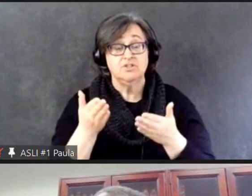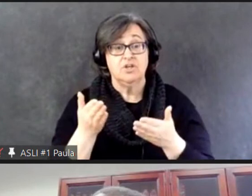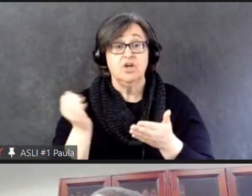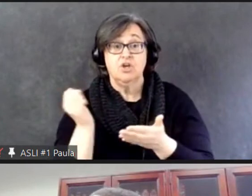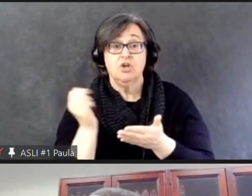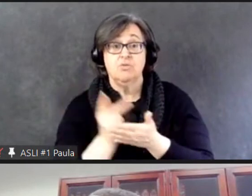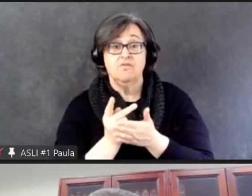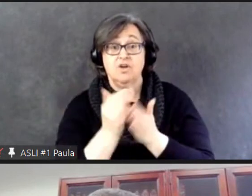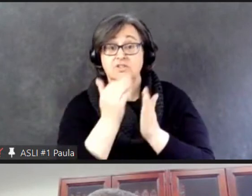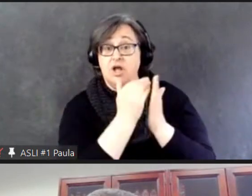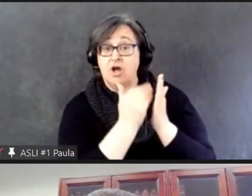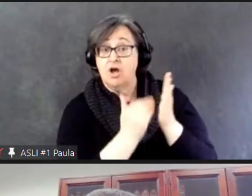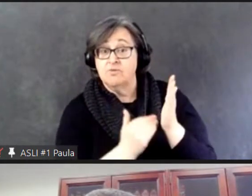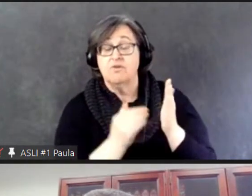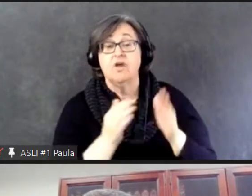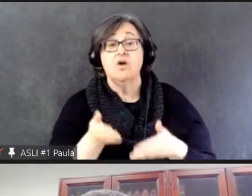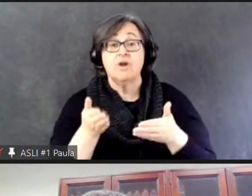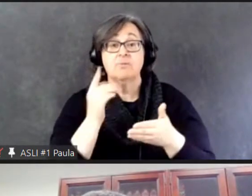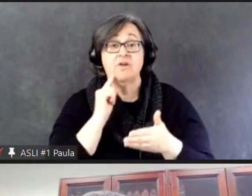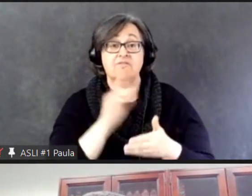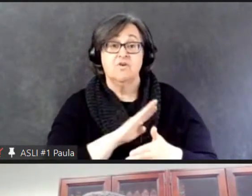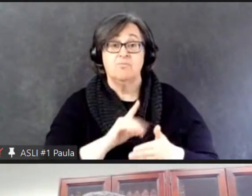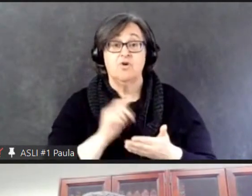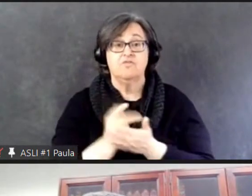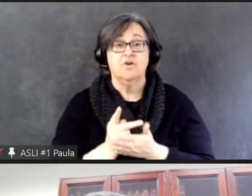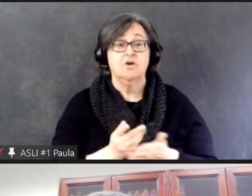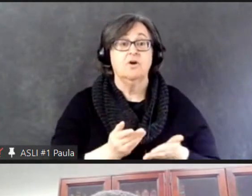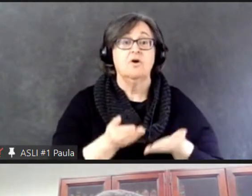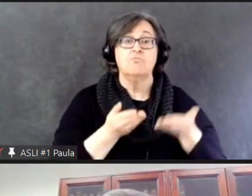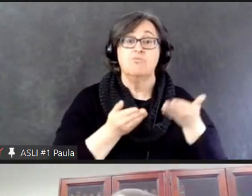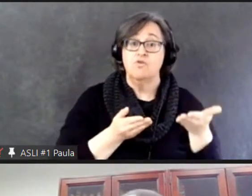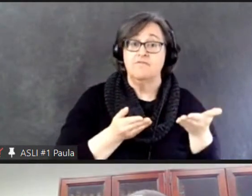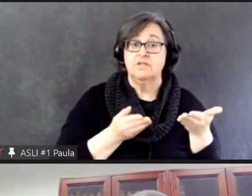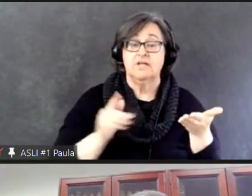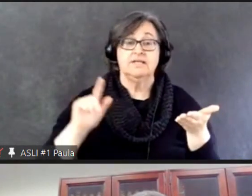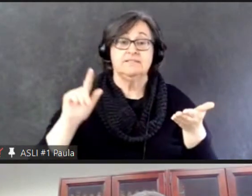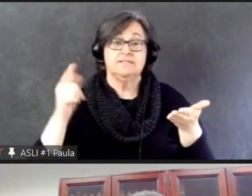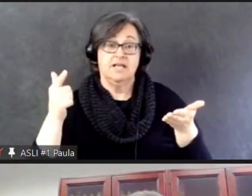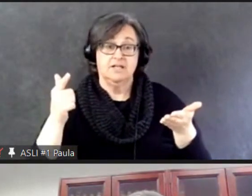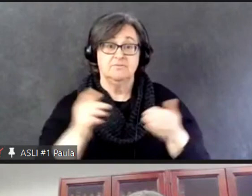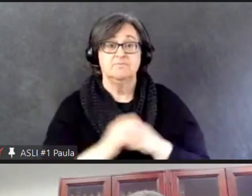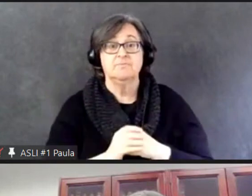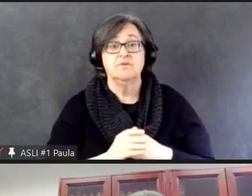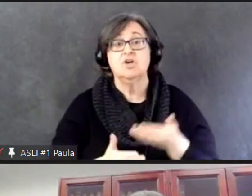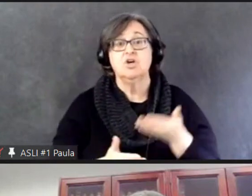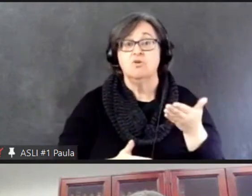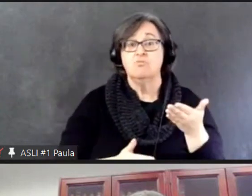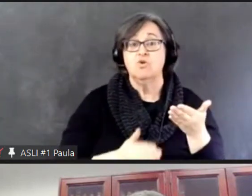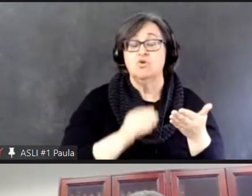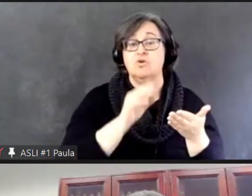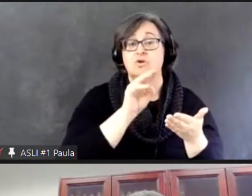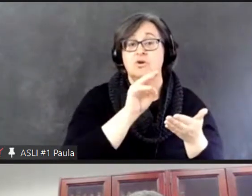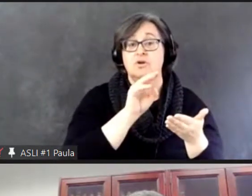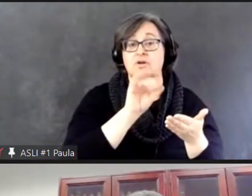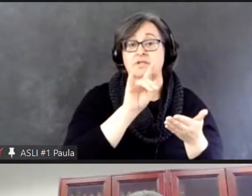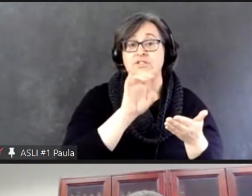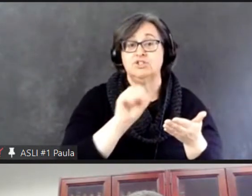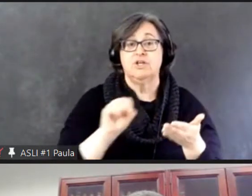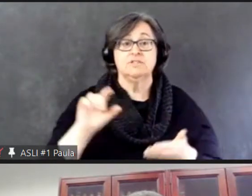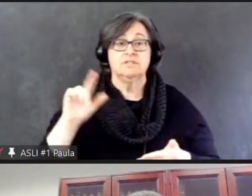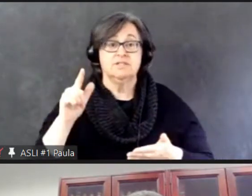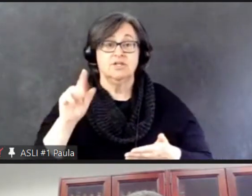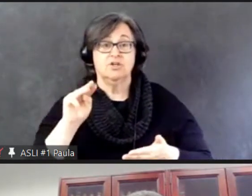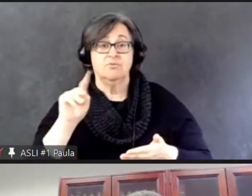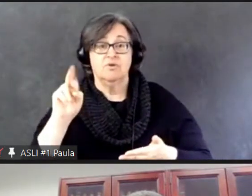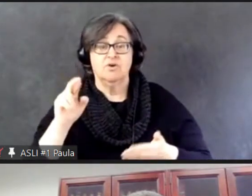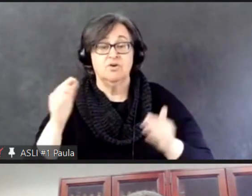and recommend the omnibus for board approval? So moved. Second. Moved and seconded by Director Jakes and Miller. Let's